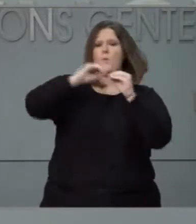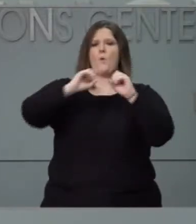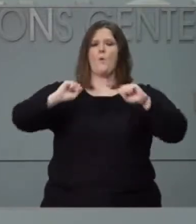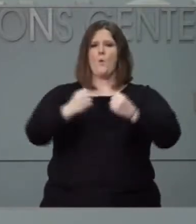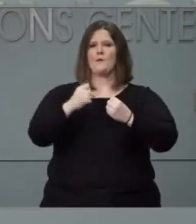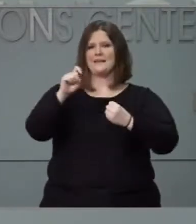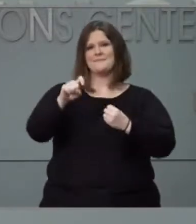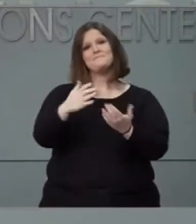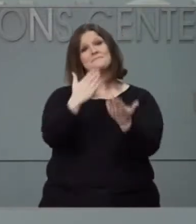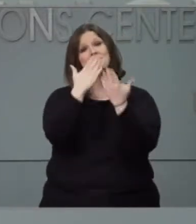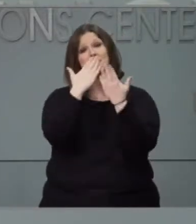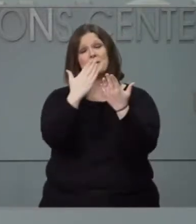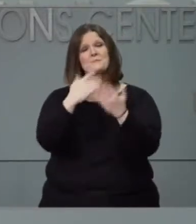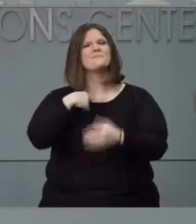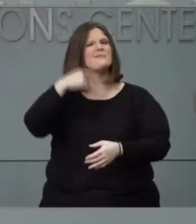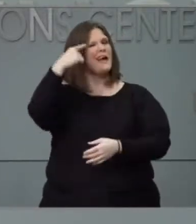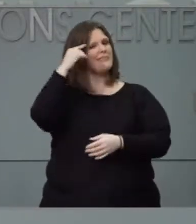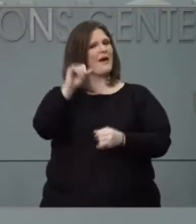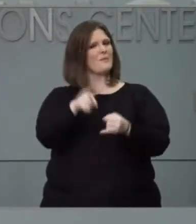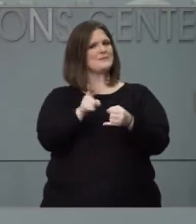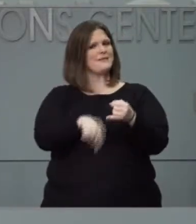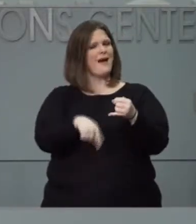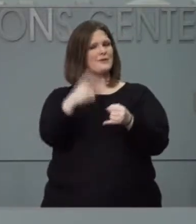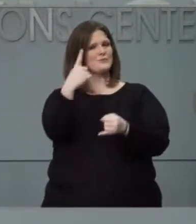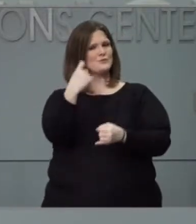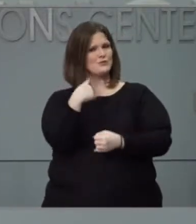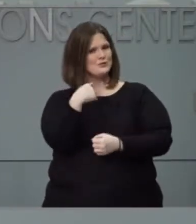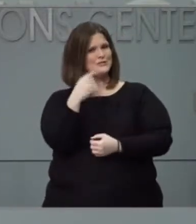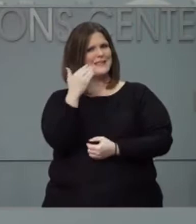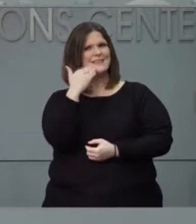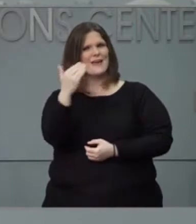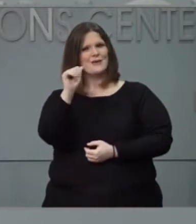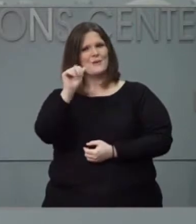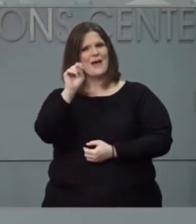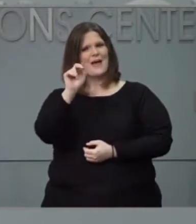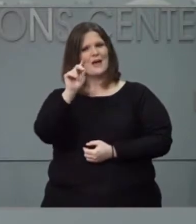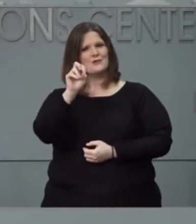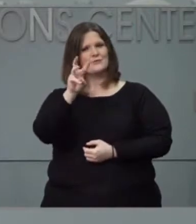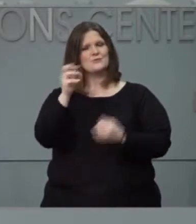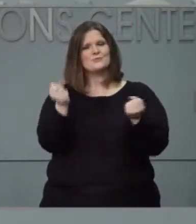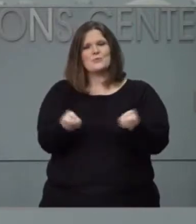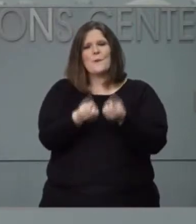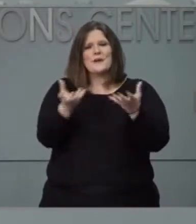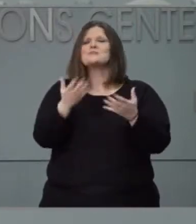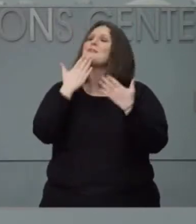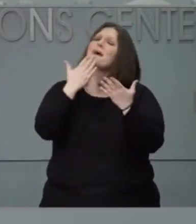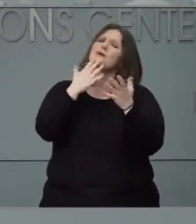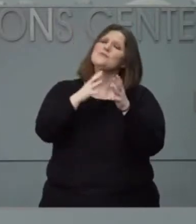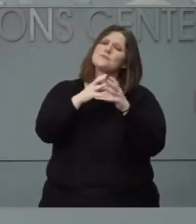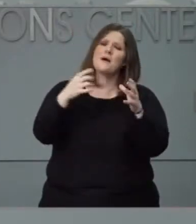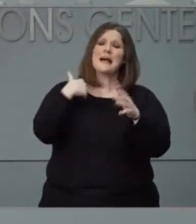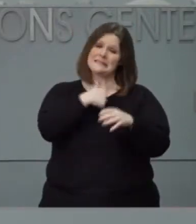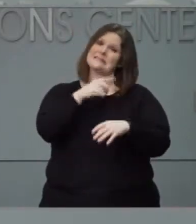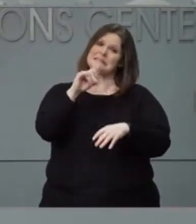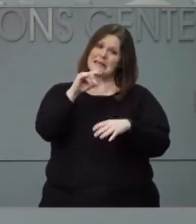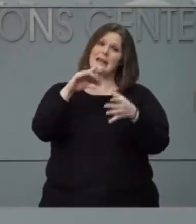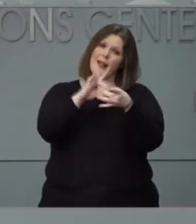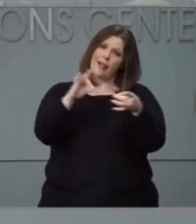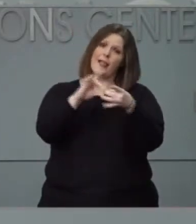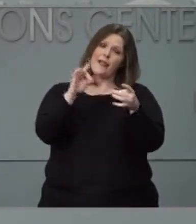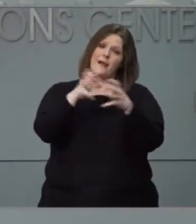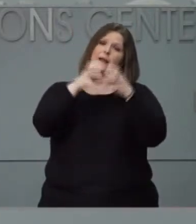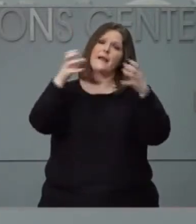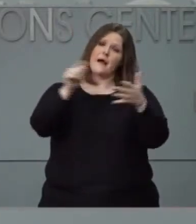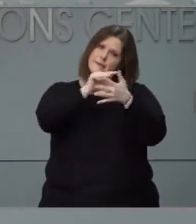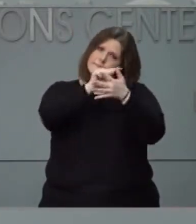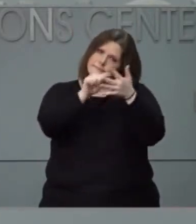Thanks for that. I think that was the last question, Andrew, so thanks so much. Again, we went through a lot of information today on vaccines. I